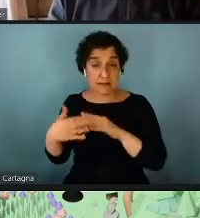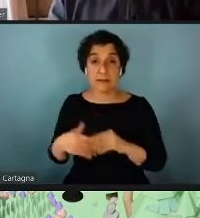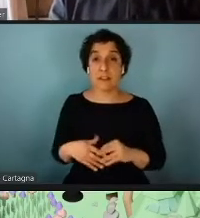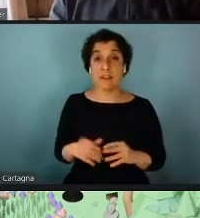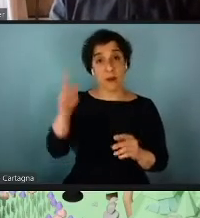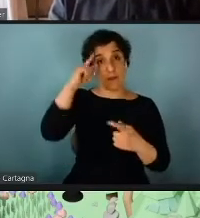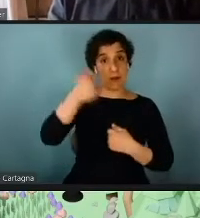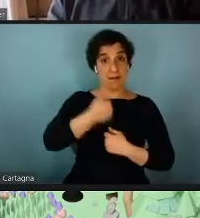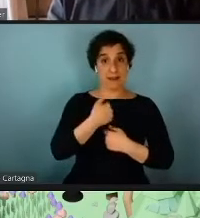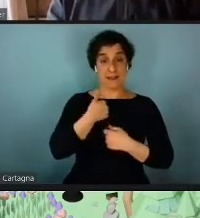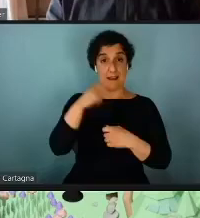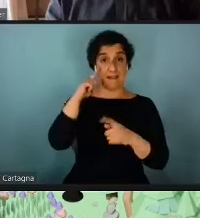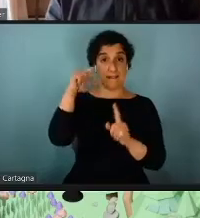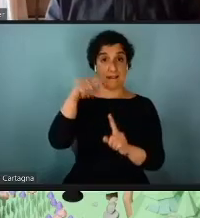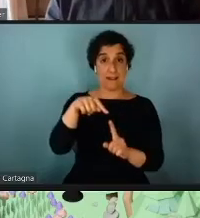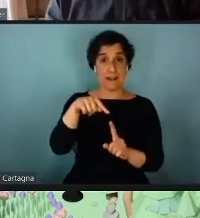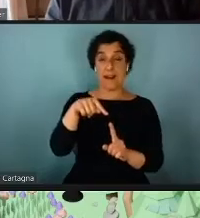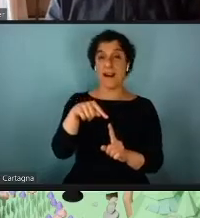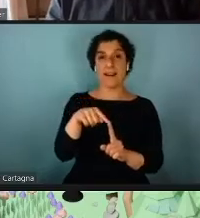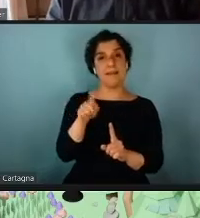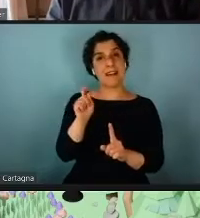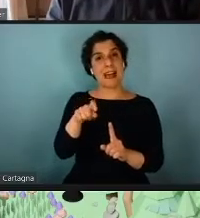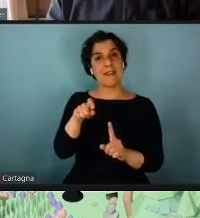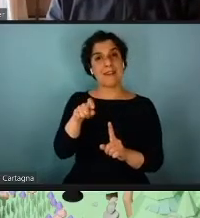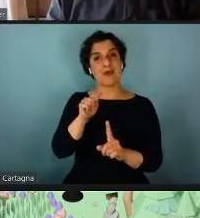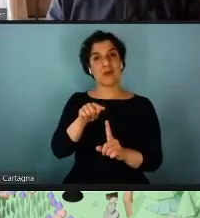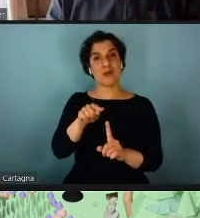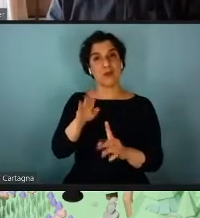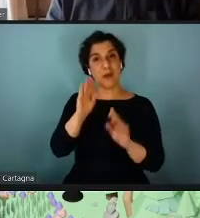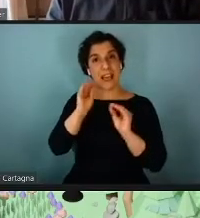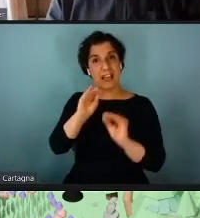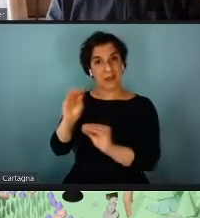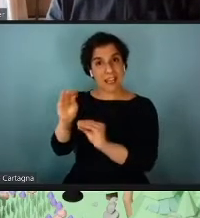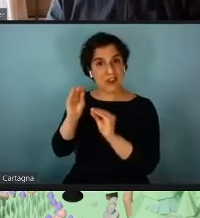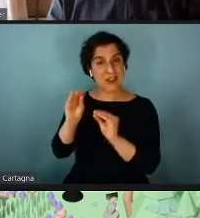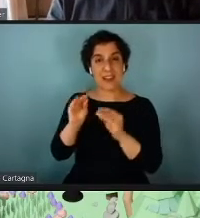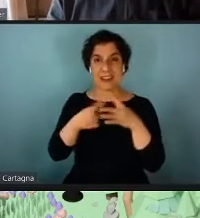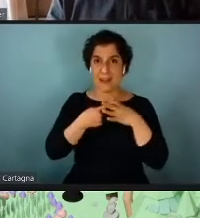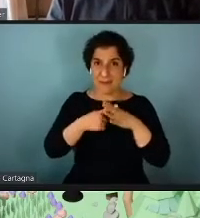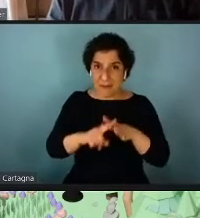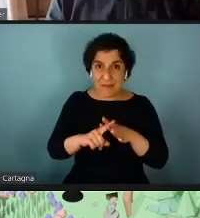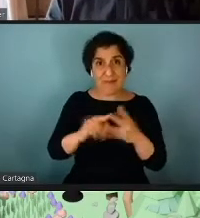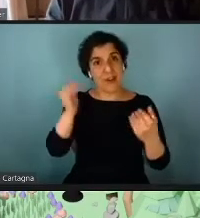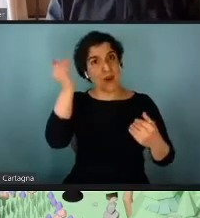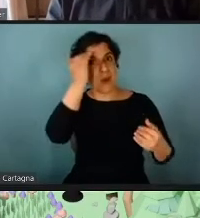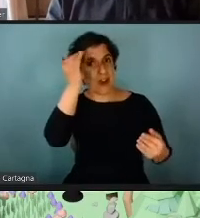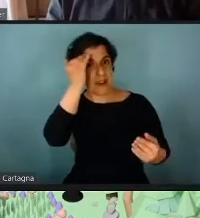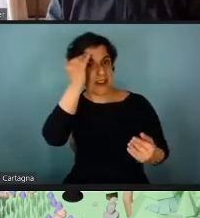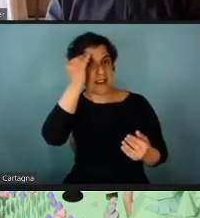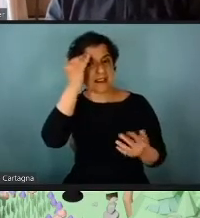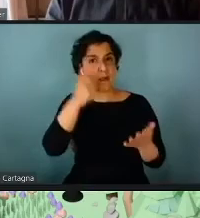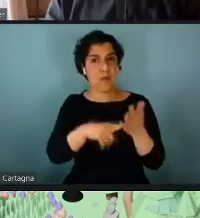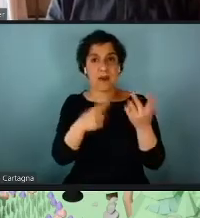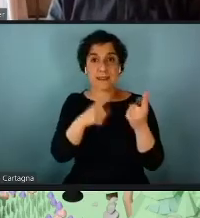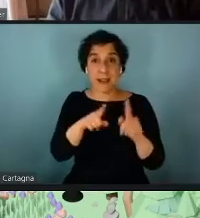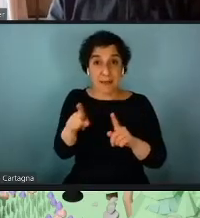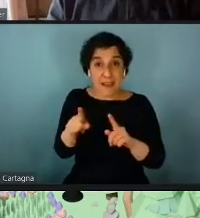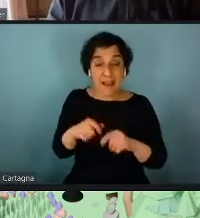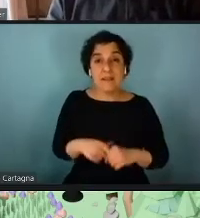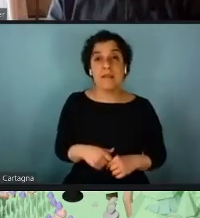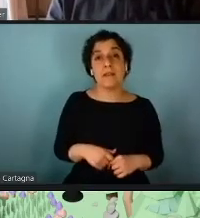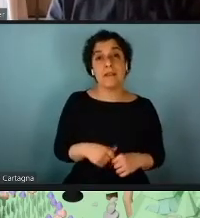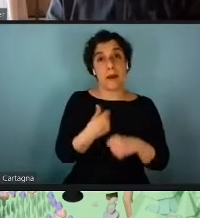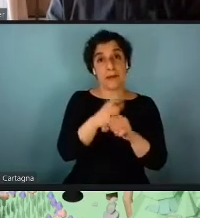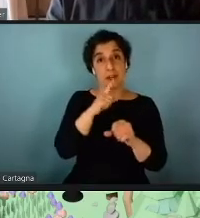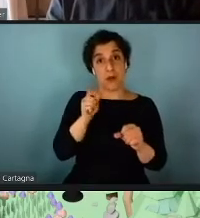there needs to be a lot of education up front and awareness about what's happening. We need to make sure that these communities are not